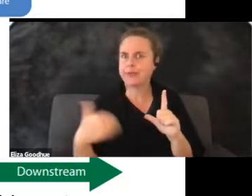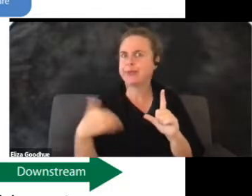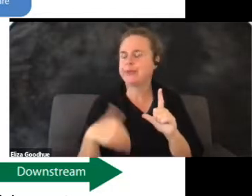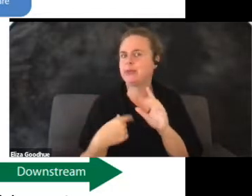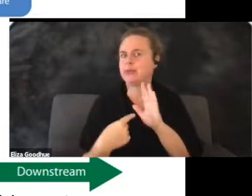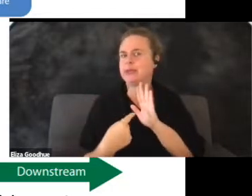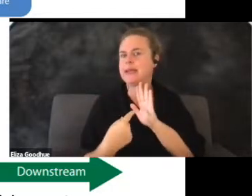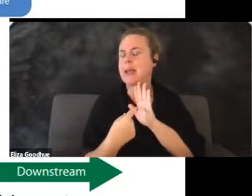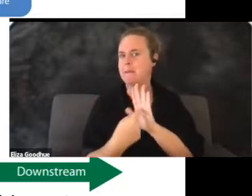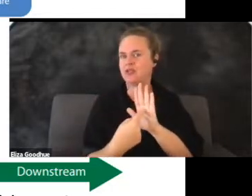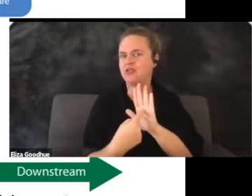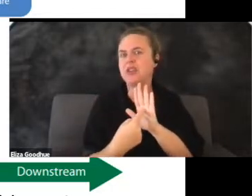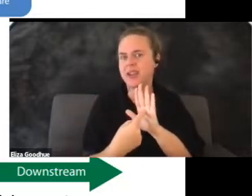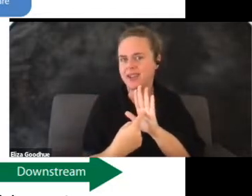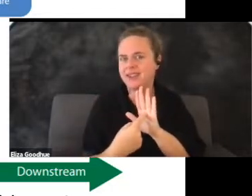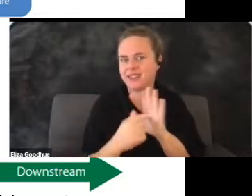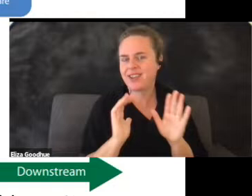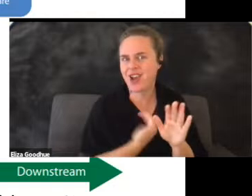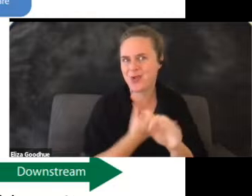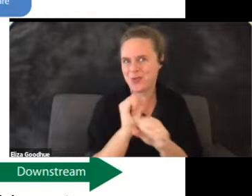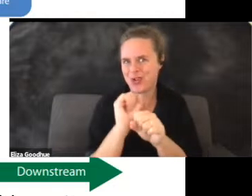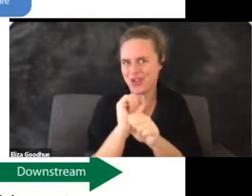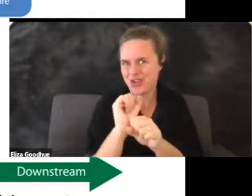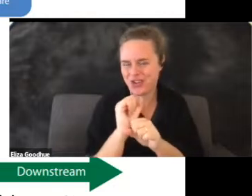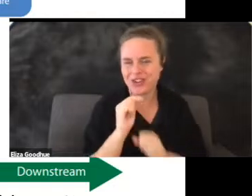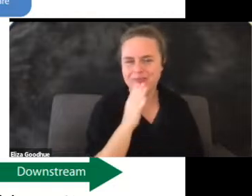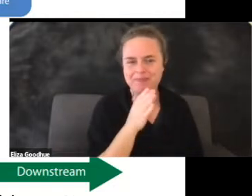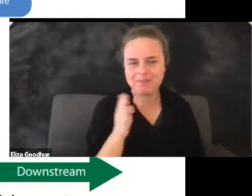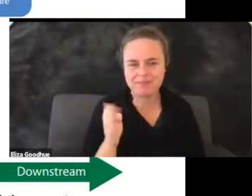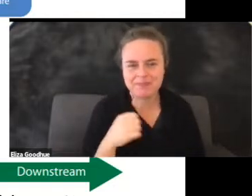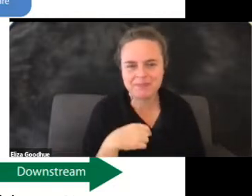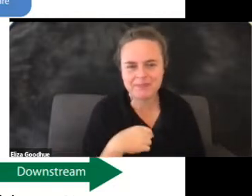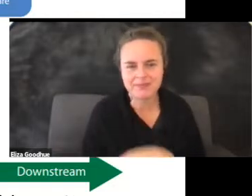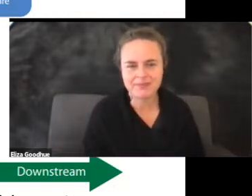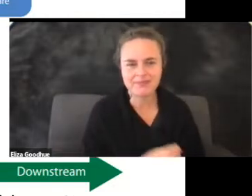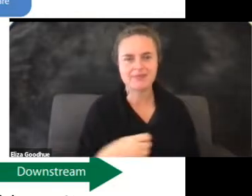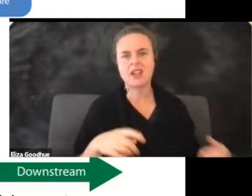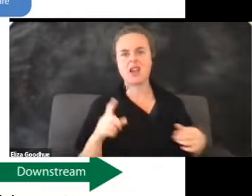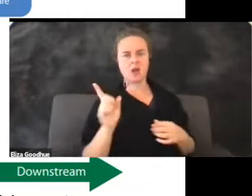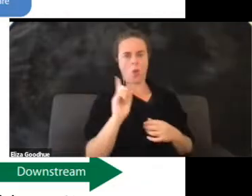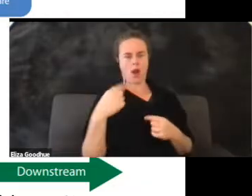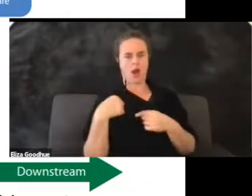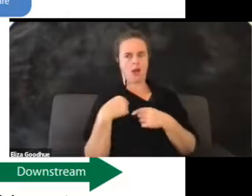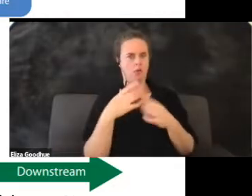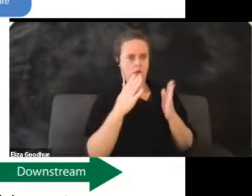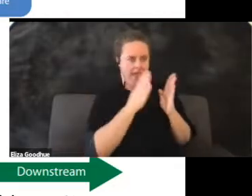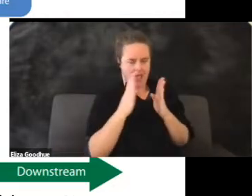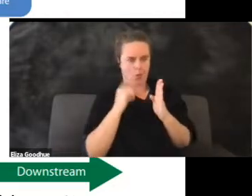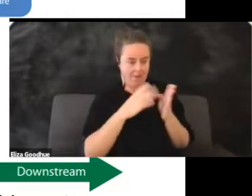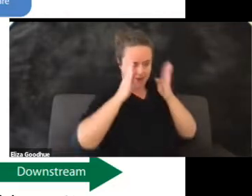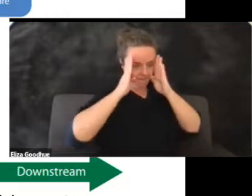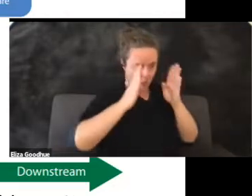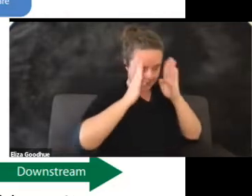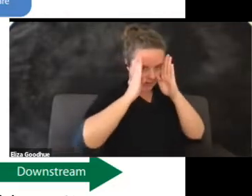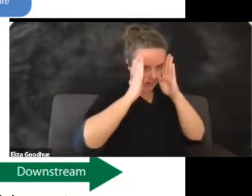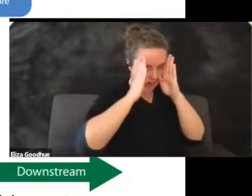demonstrates the work and where we've been focusing and where we actually need to move to. So in my world, I've